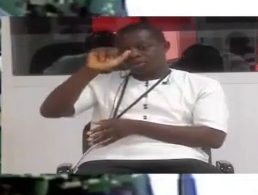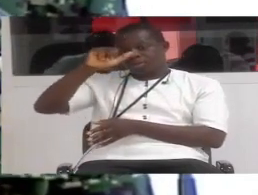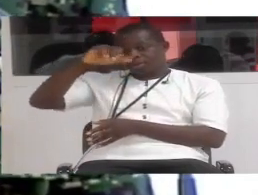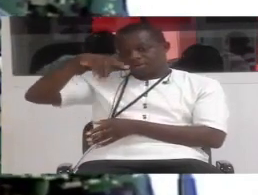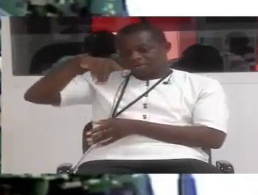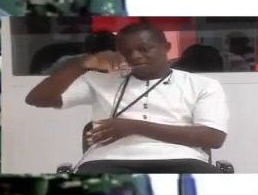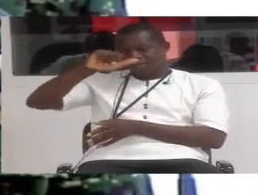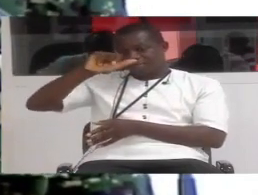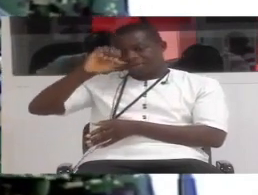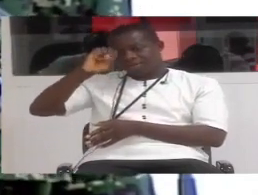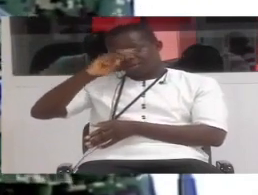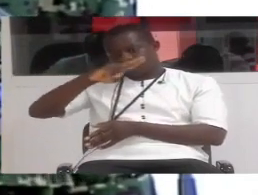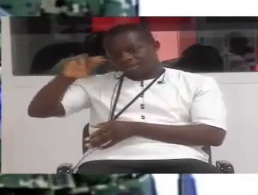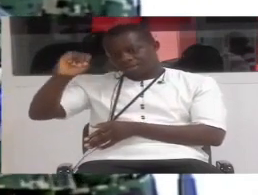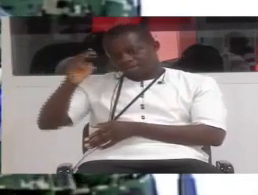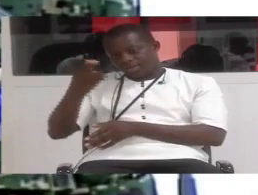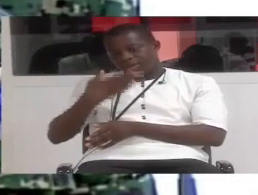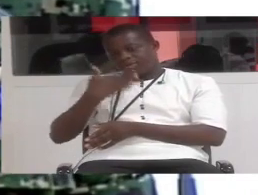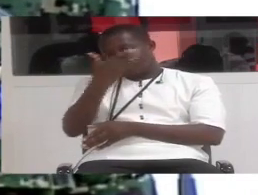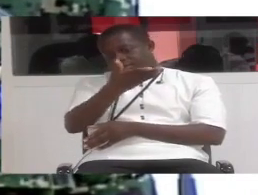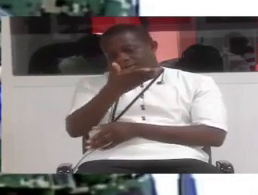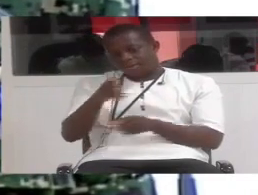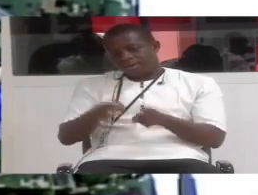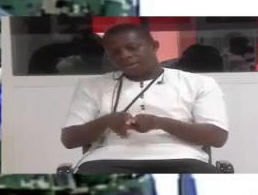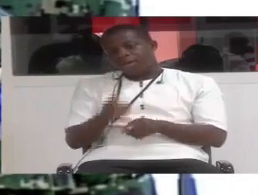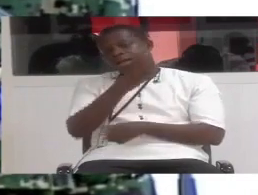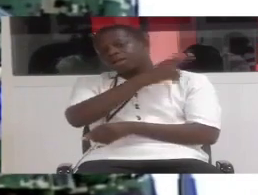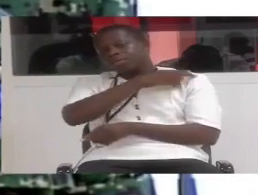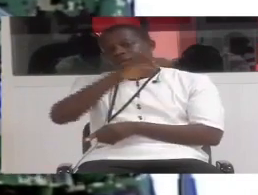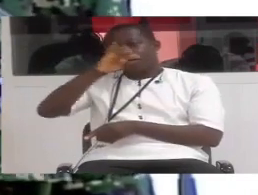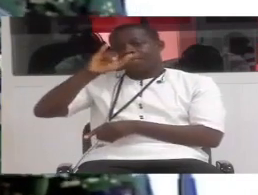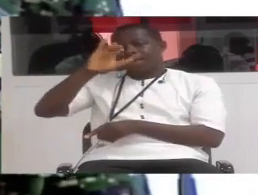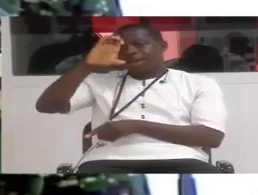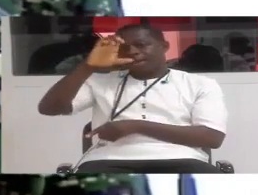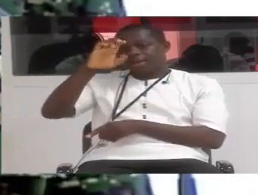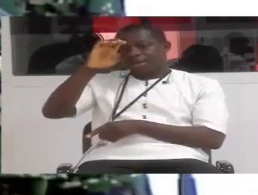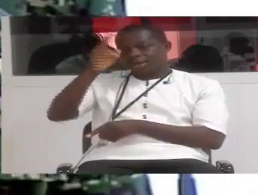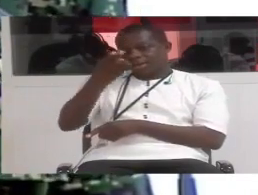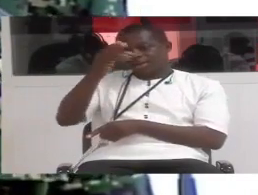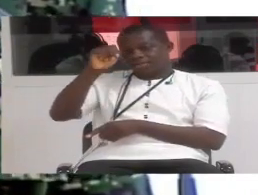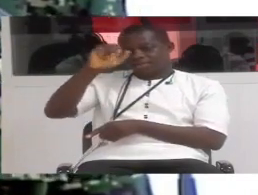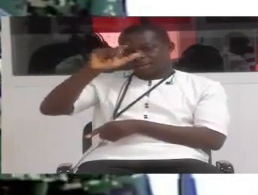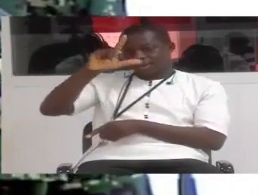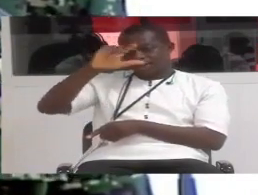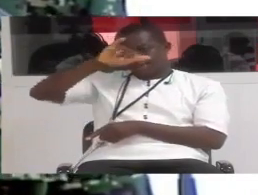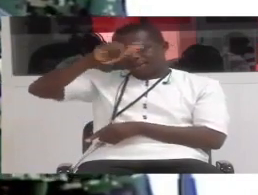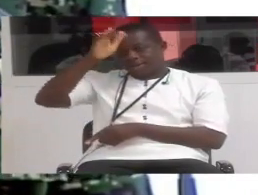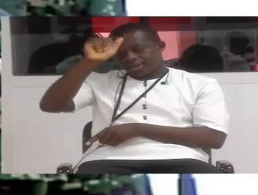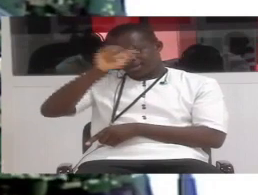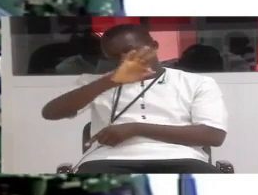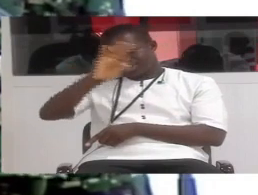Mustafa Sane was there. Lieutenant Malik Michael Jata sorry mu ngi fa. Lieutenant Michael Jata was